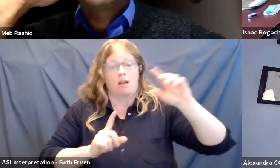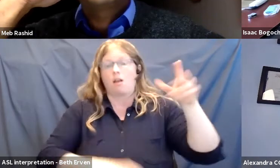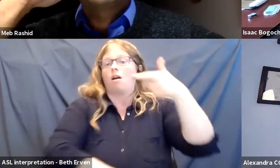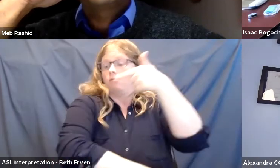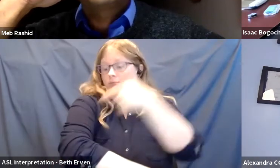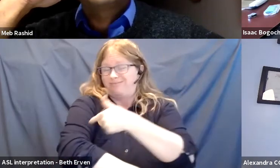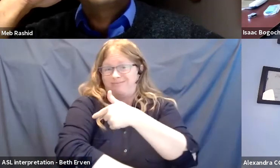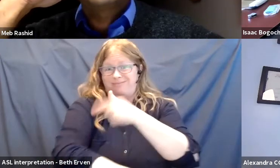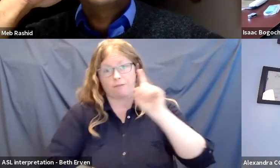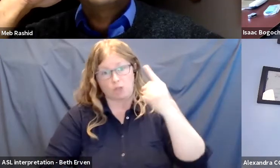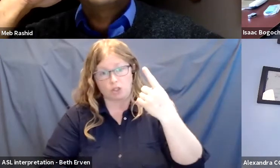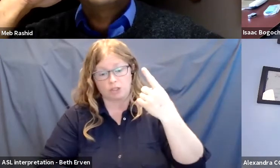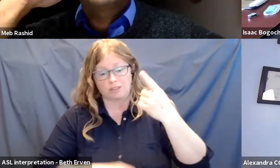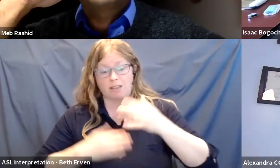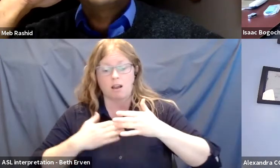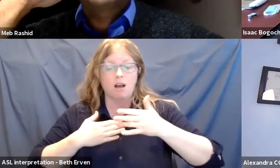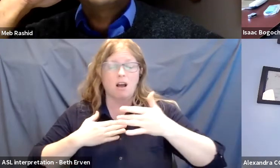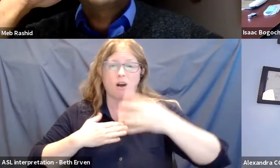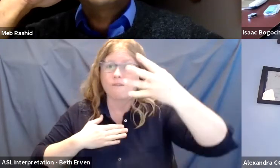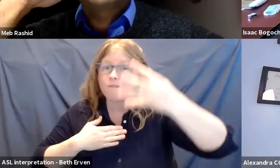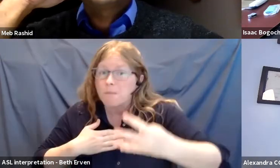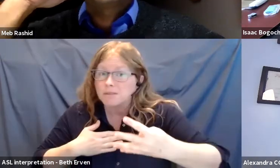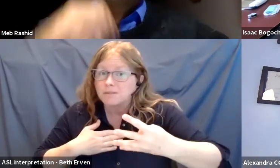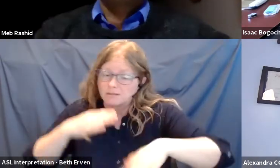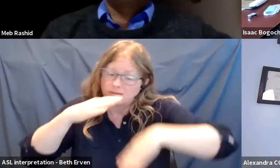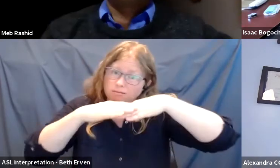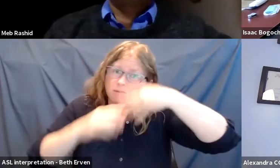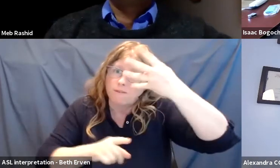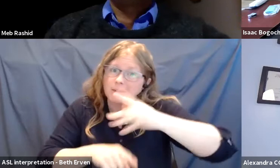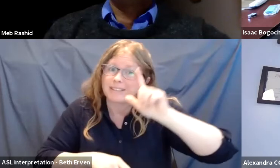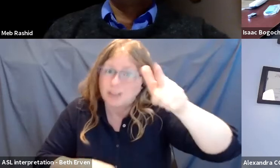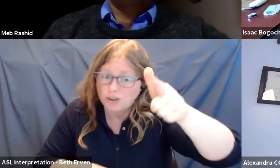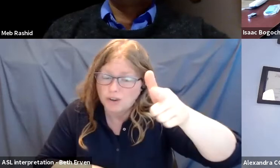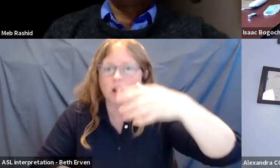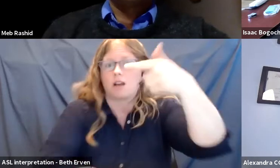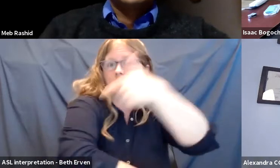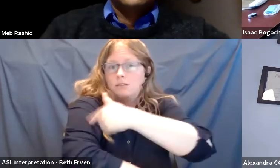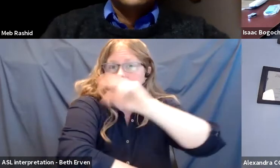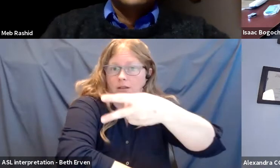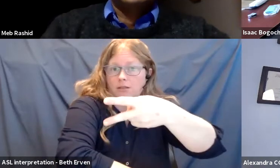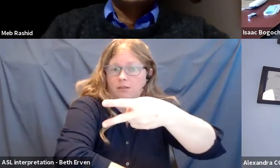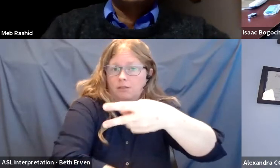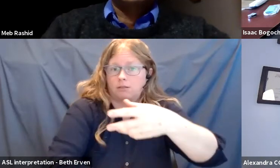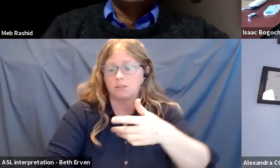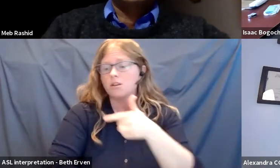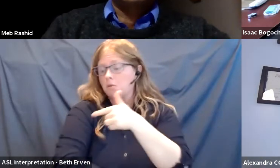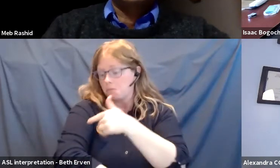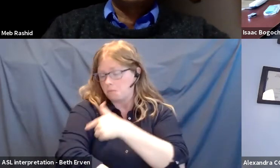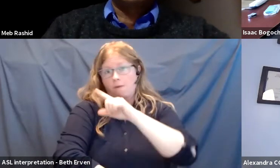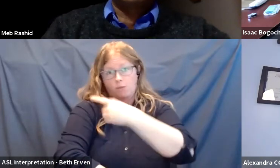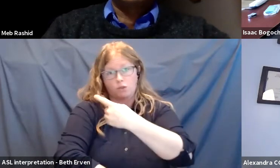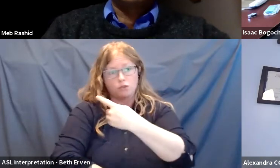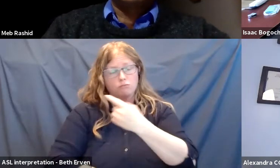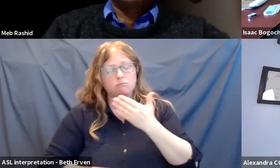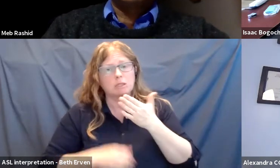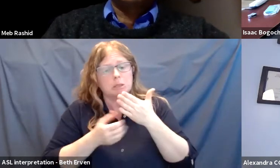up to 4 months. It might be shorter, but it's up to 4 months. I got to tell you, like, if you've had a first dose, you have some protection, but you don't have as much